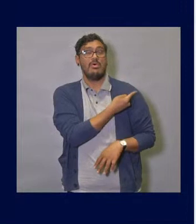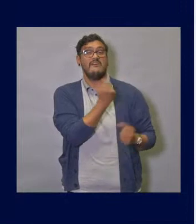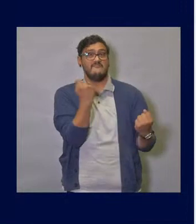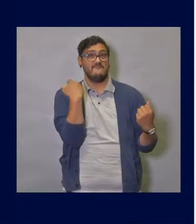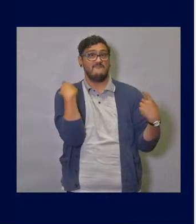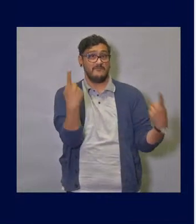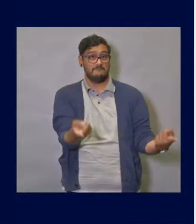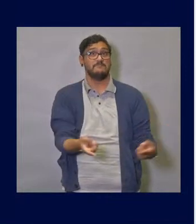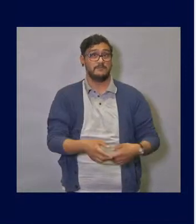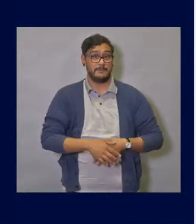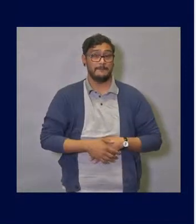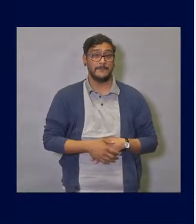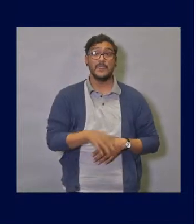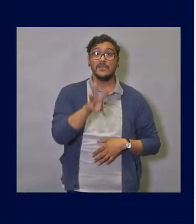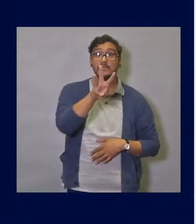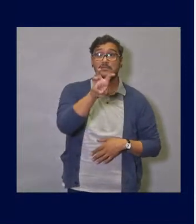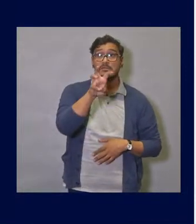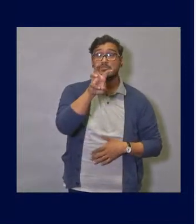Of these,